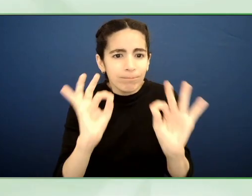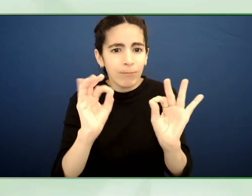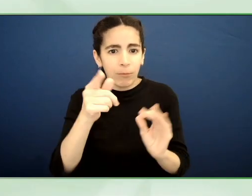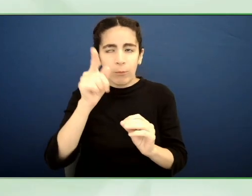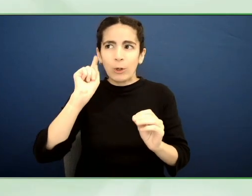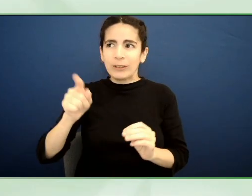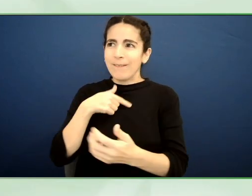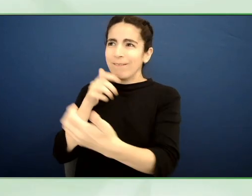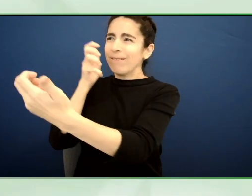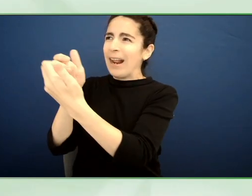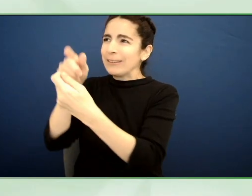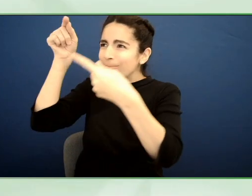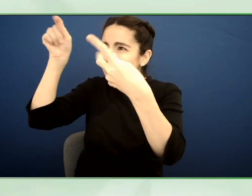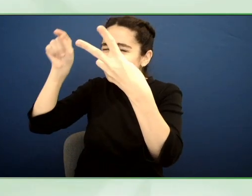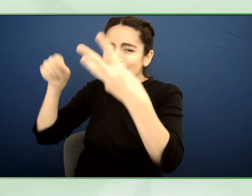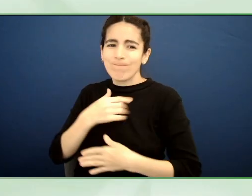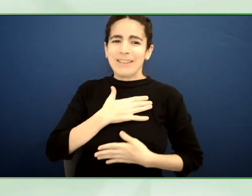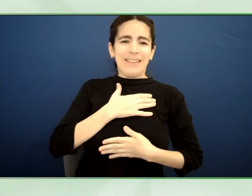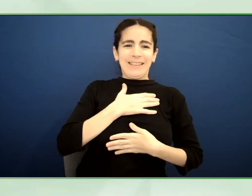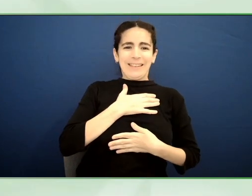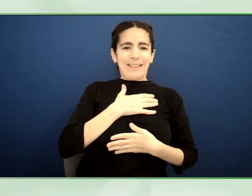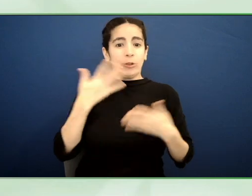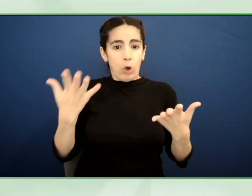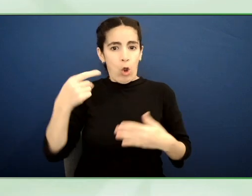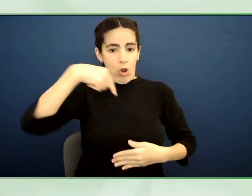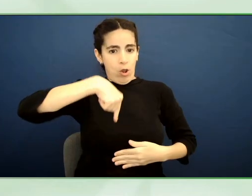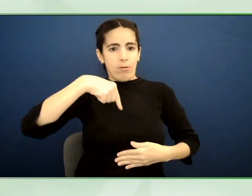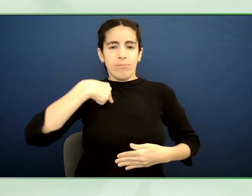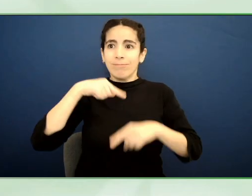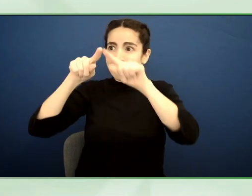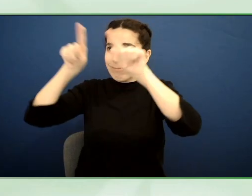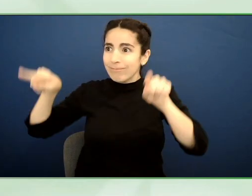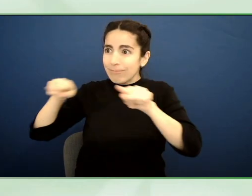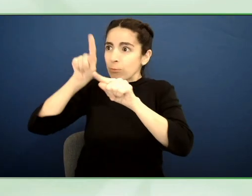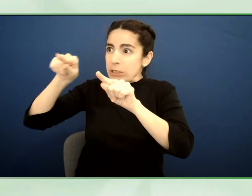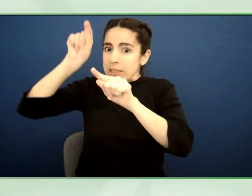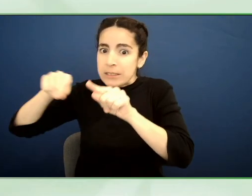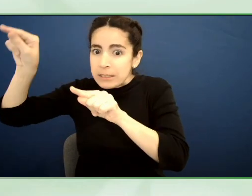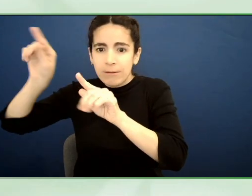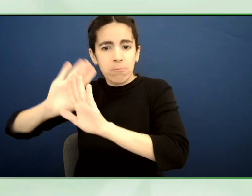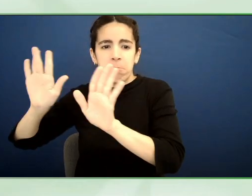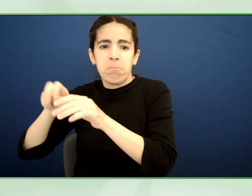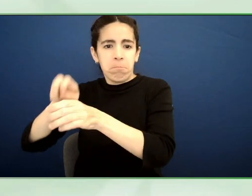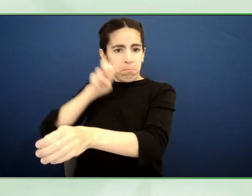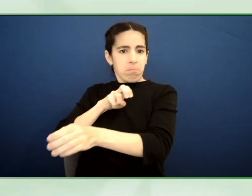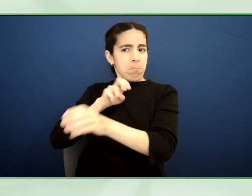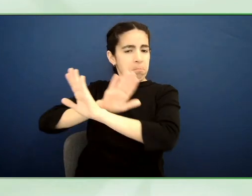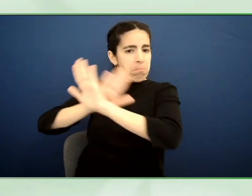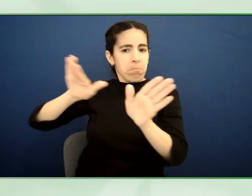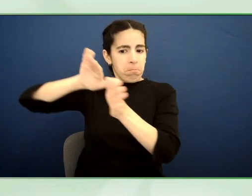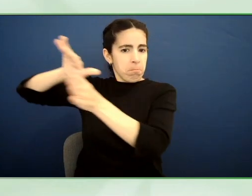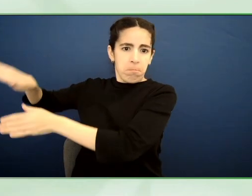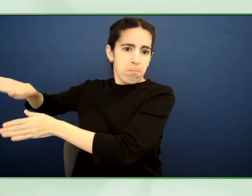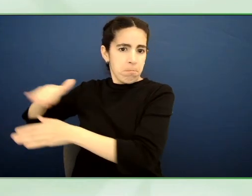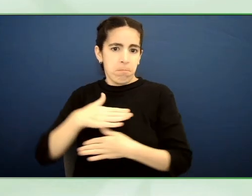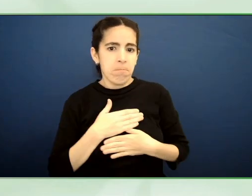anymore. And I'm going to say it again, the group of people that are the most able to throw out that